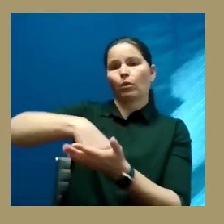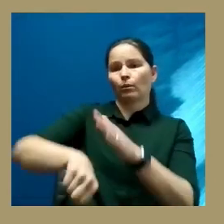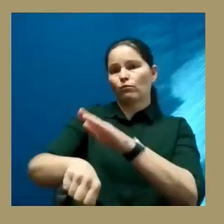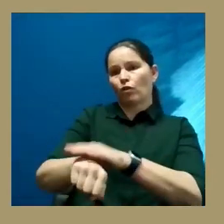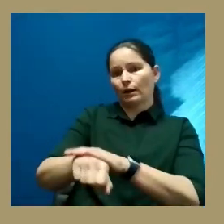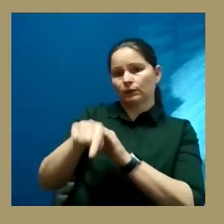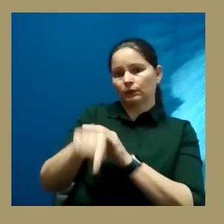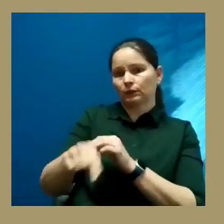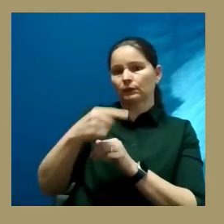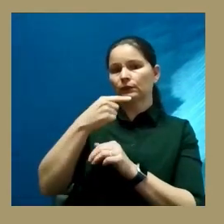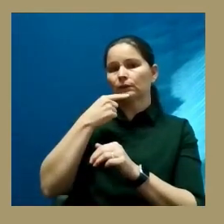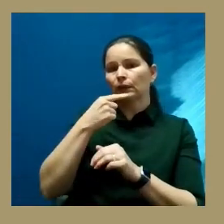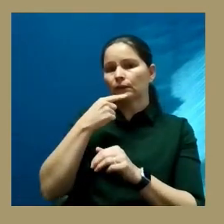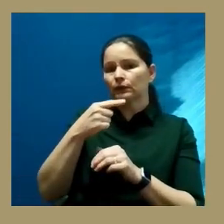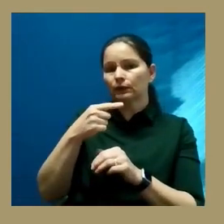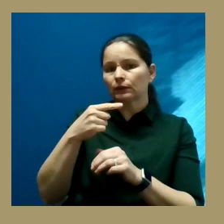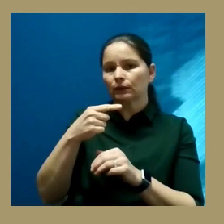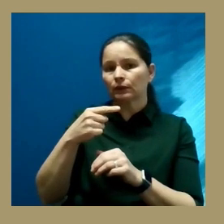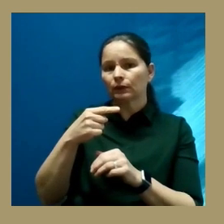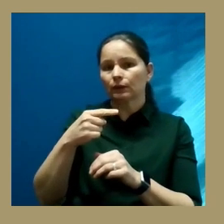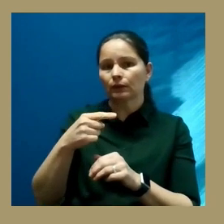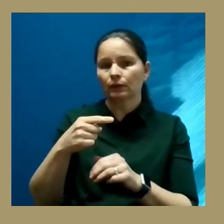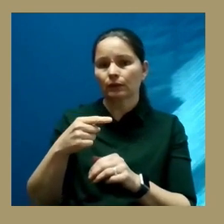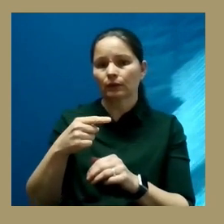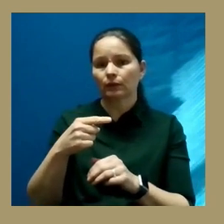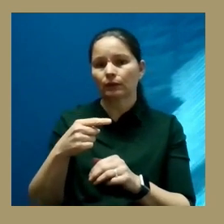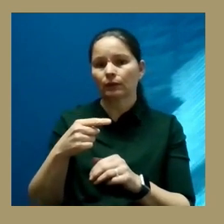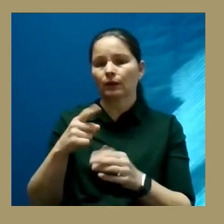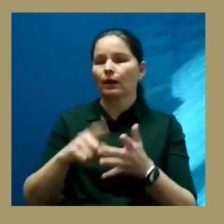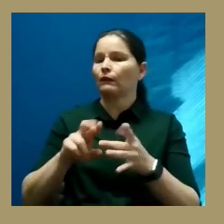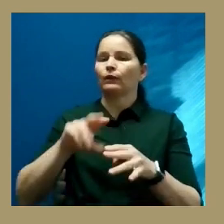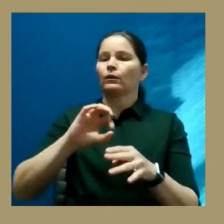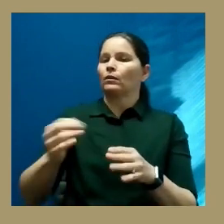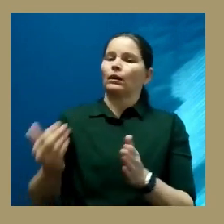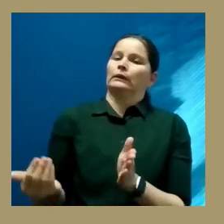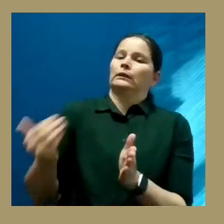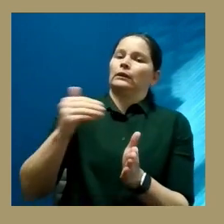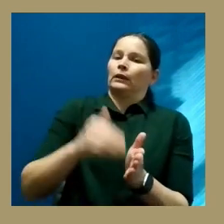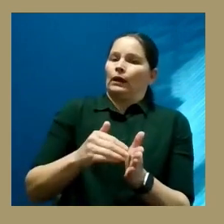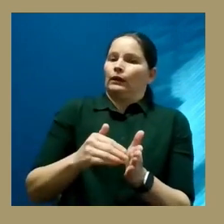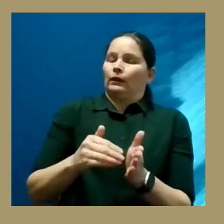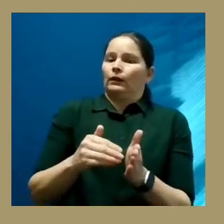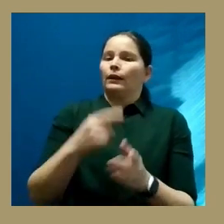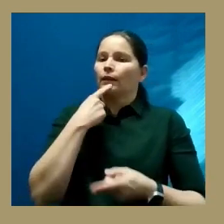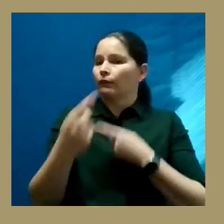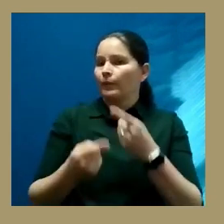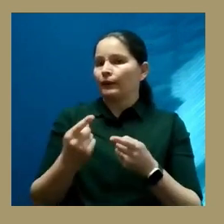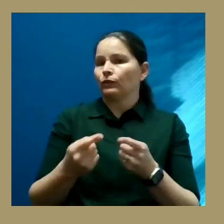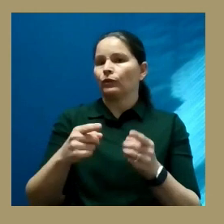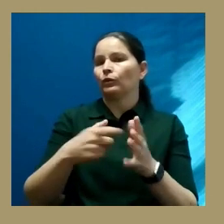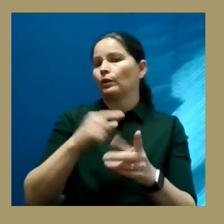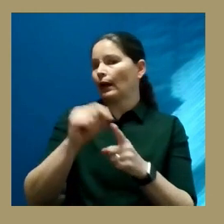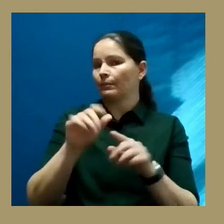say account. So if they haven't actually added any digital credentials to their Service Victoria wallet, they will